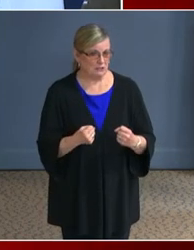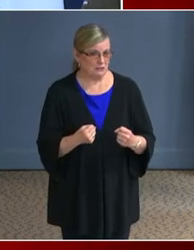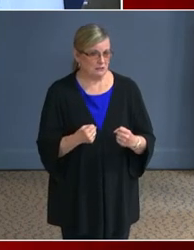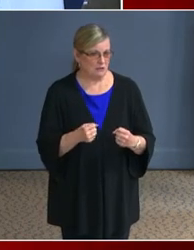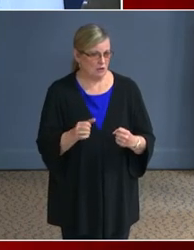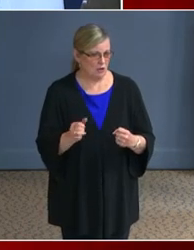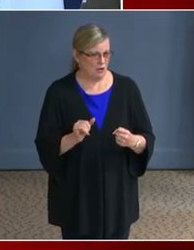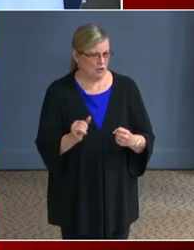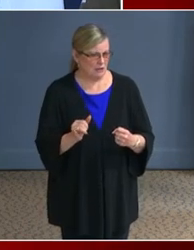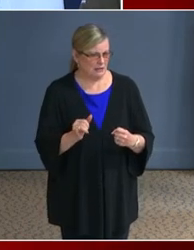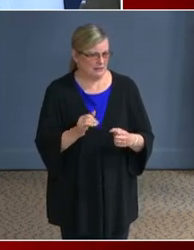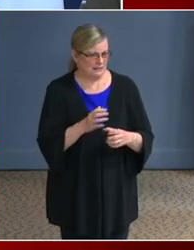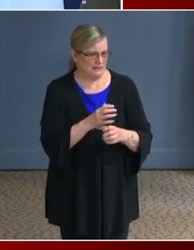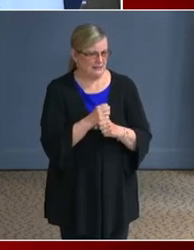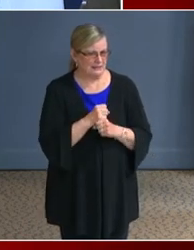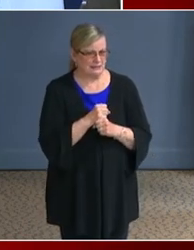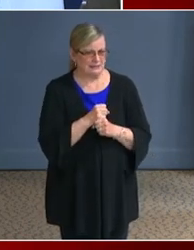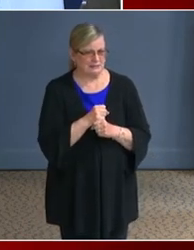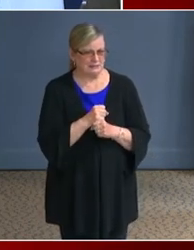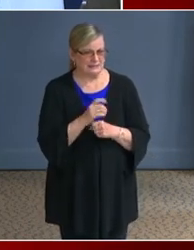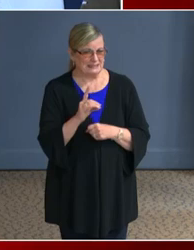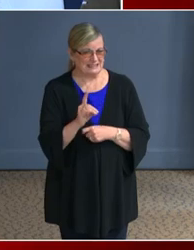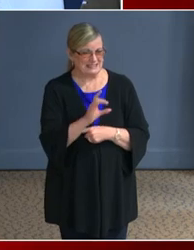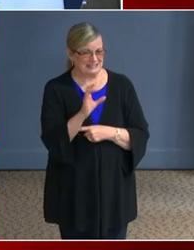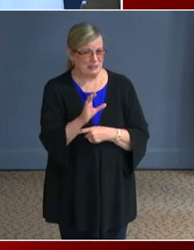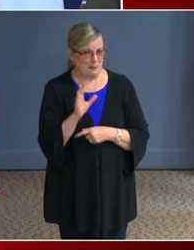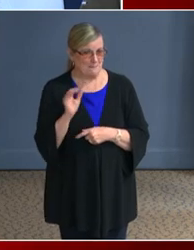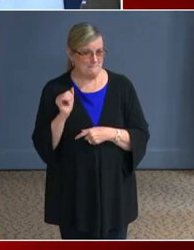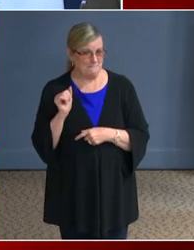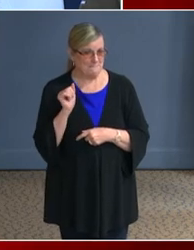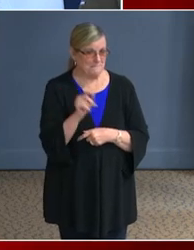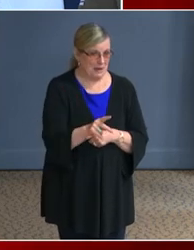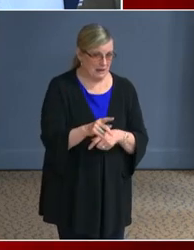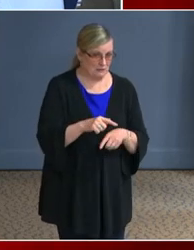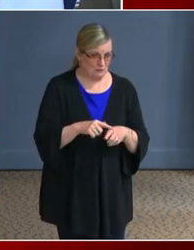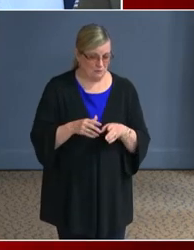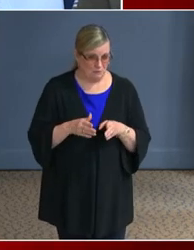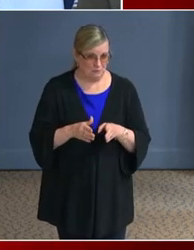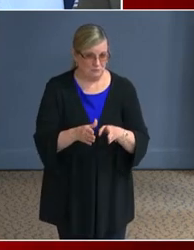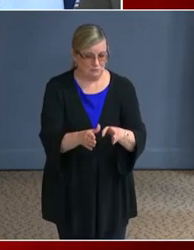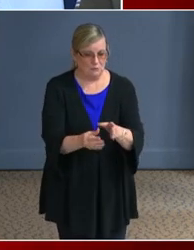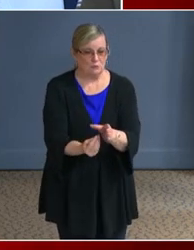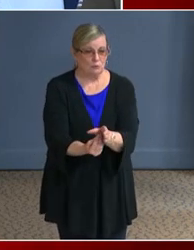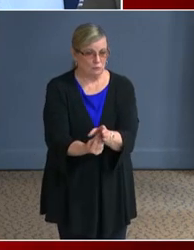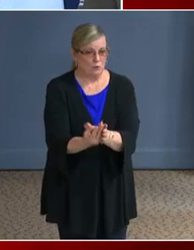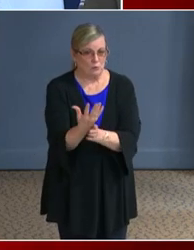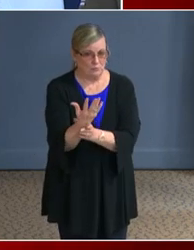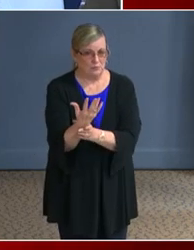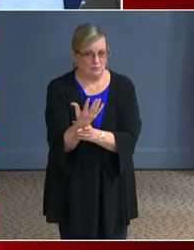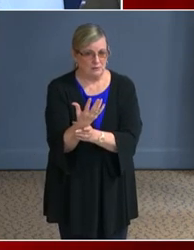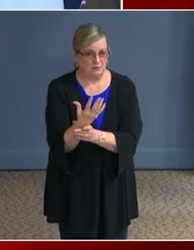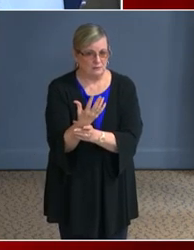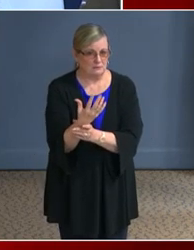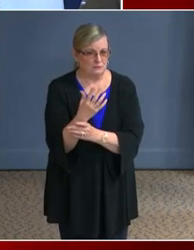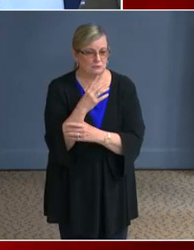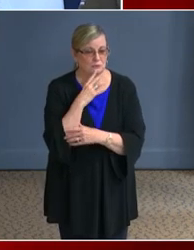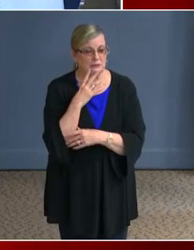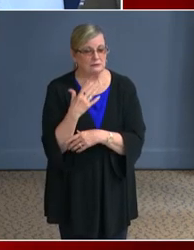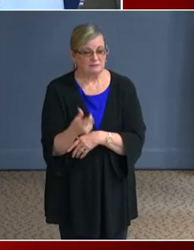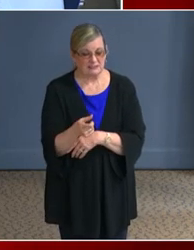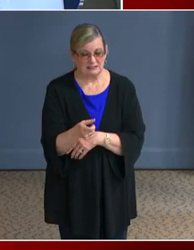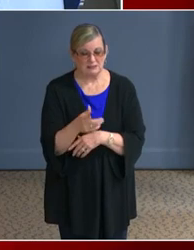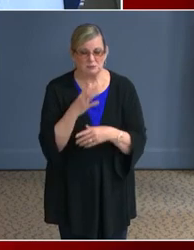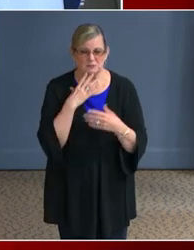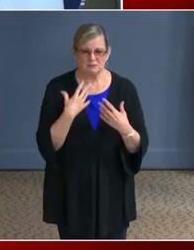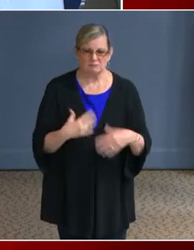get the district back on its trajectory of growth. So I think this is going to be an important budget for